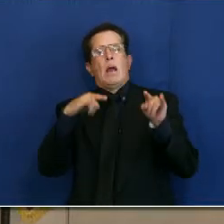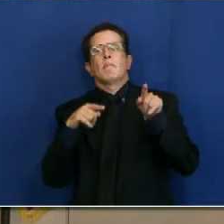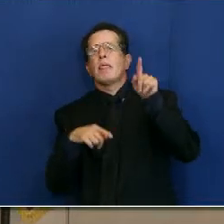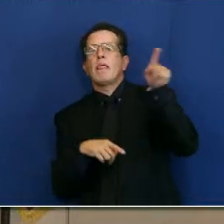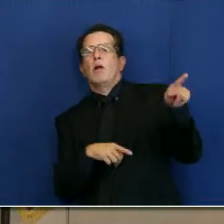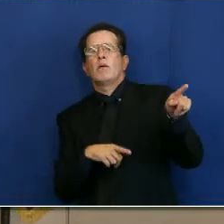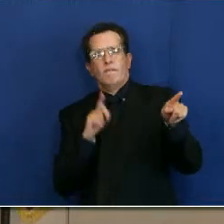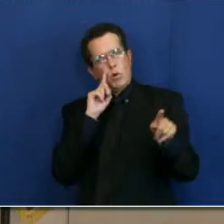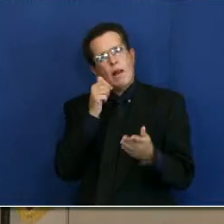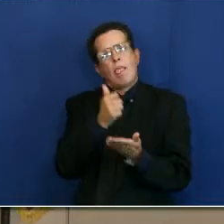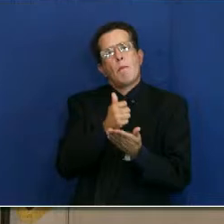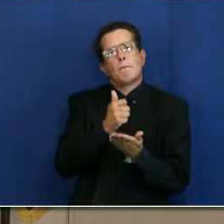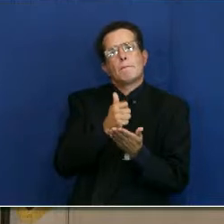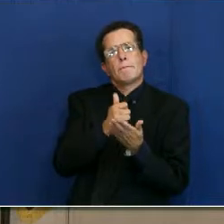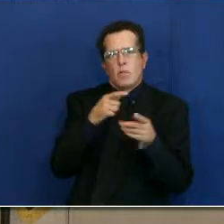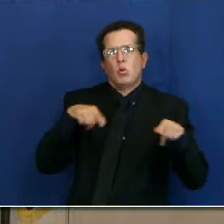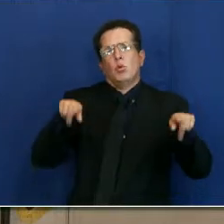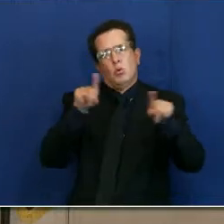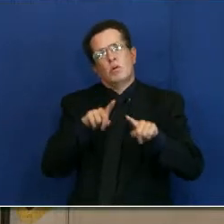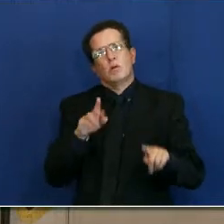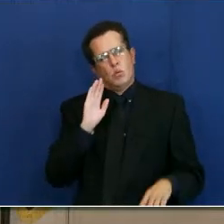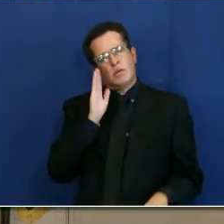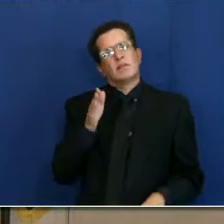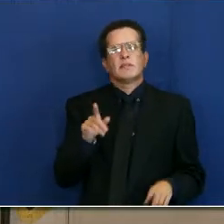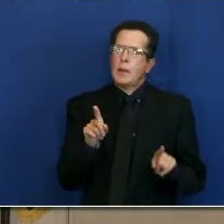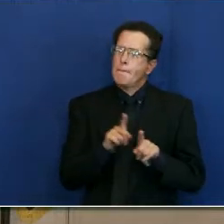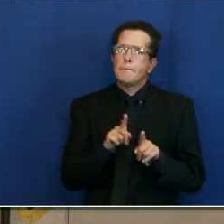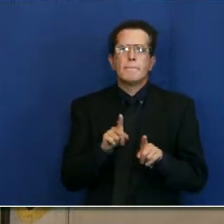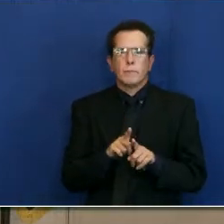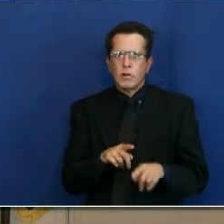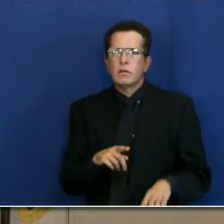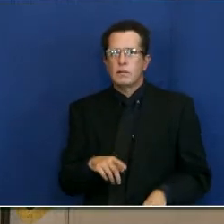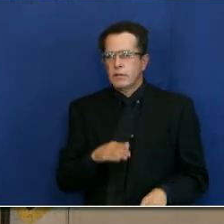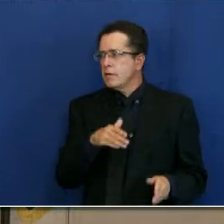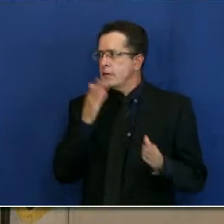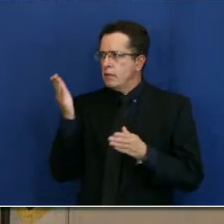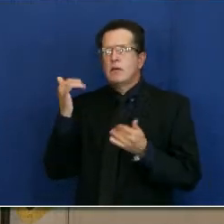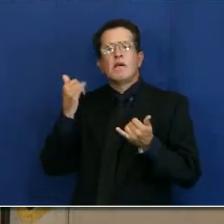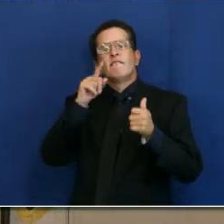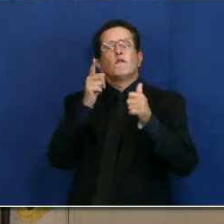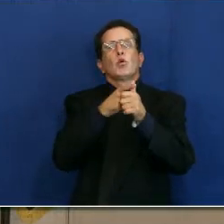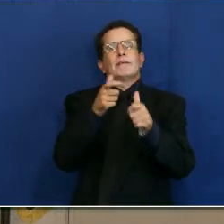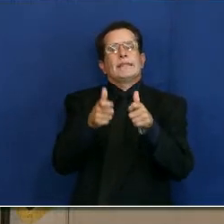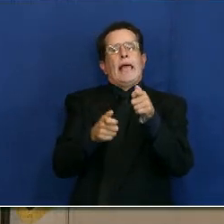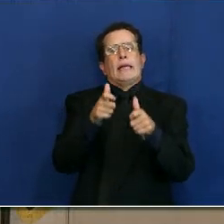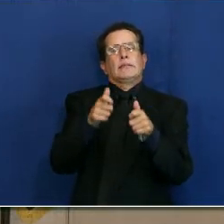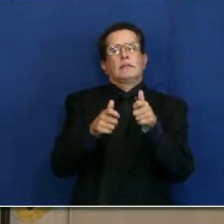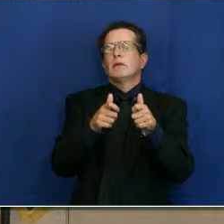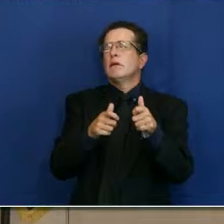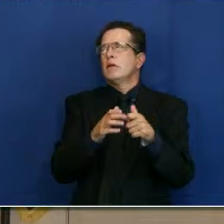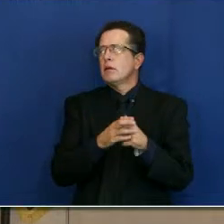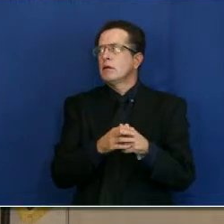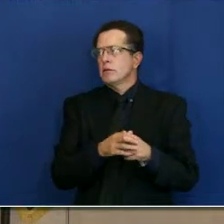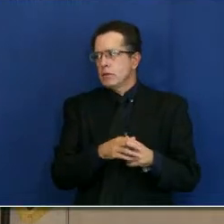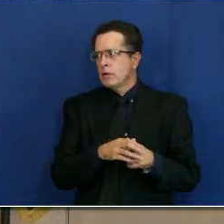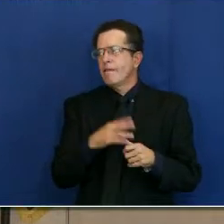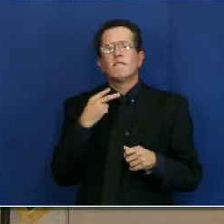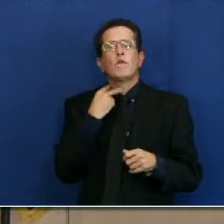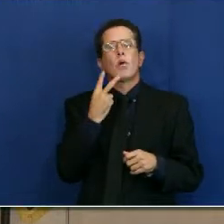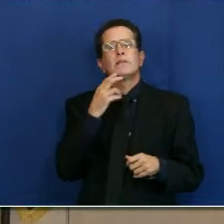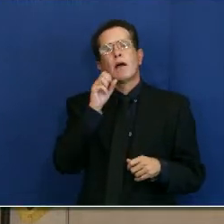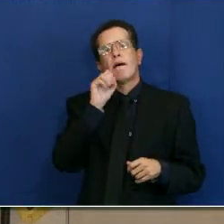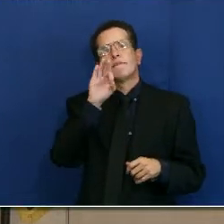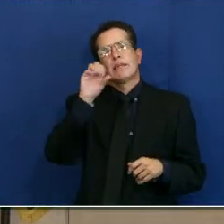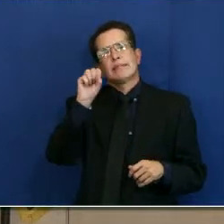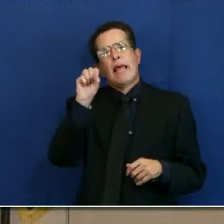you. Thank you. Dr. Wooten, this is the first text question from Will Huntsberry with the Voice of San Diego. It is a